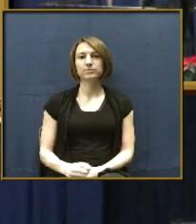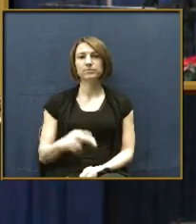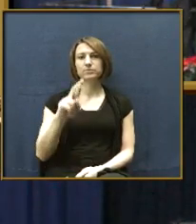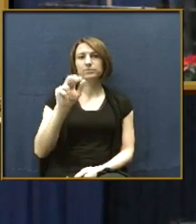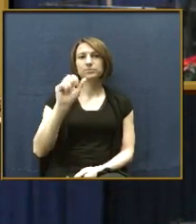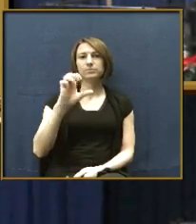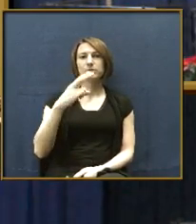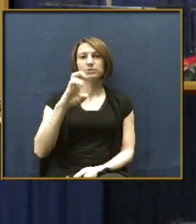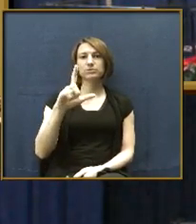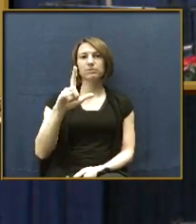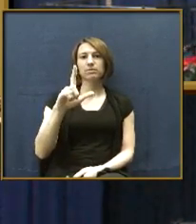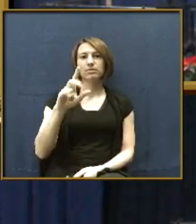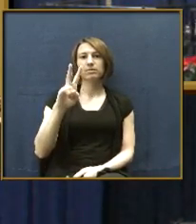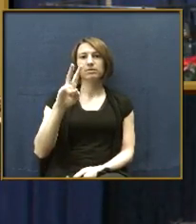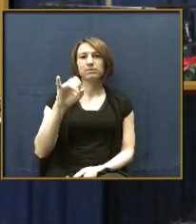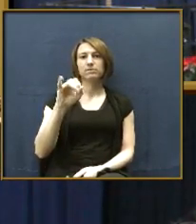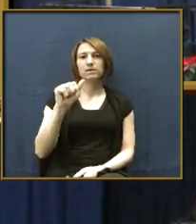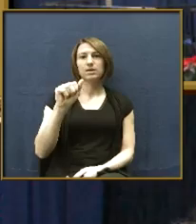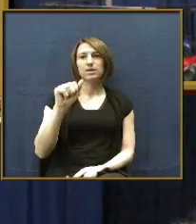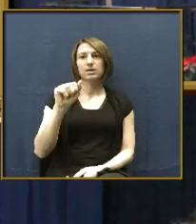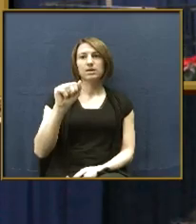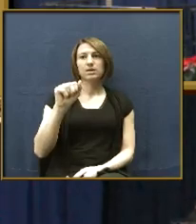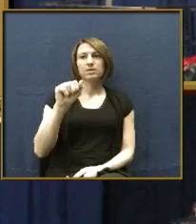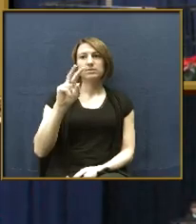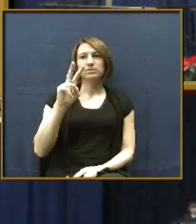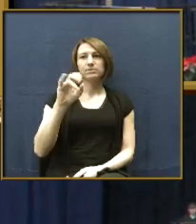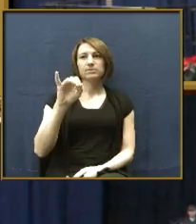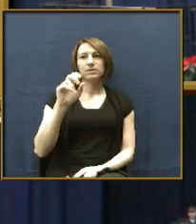Rachel Alicia Villanueva.